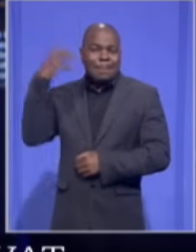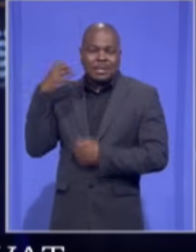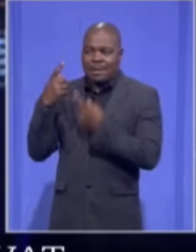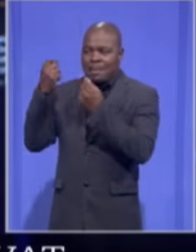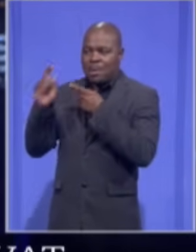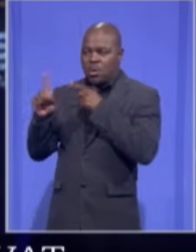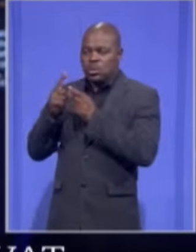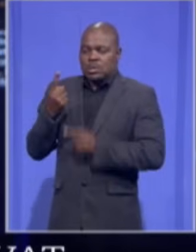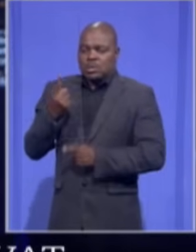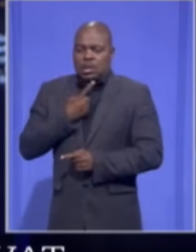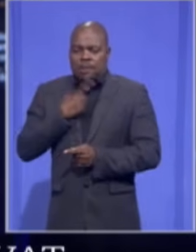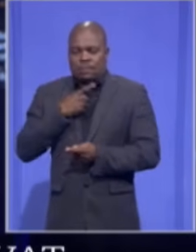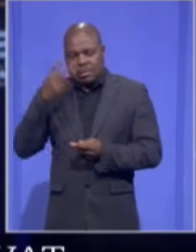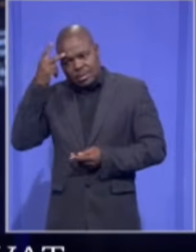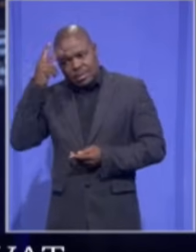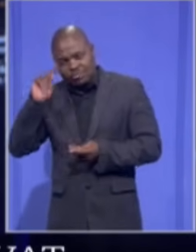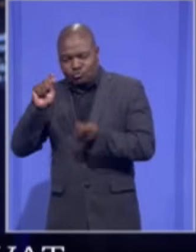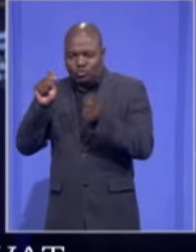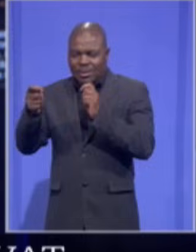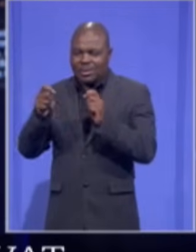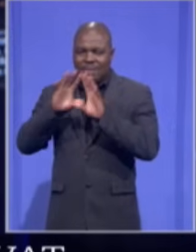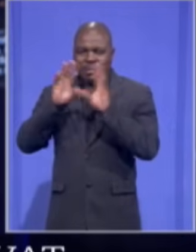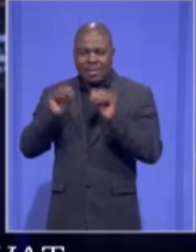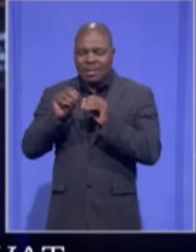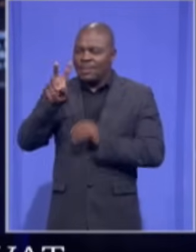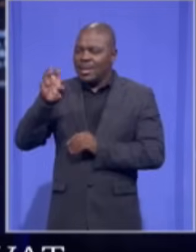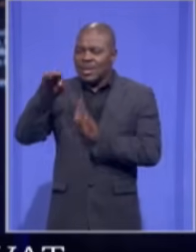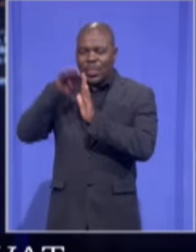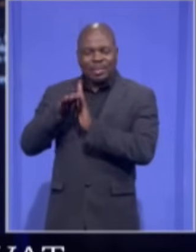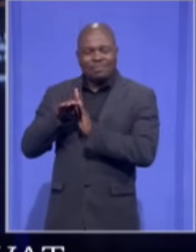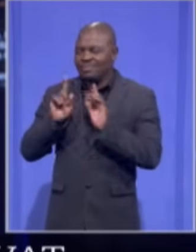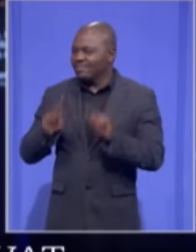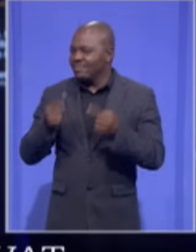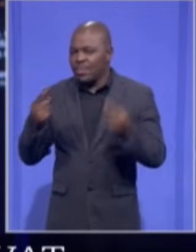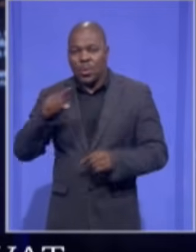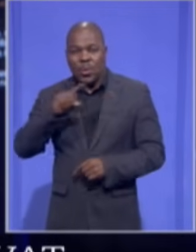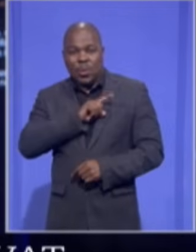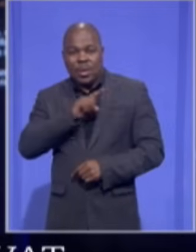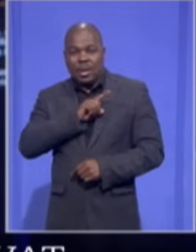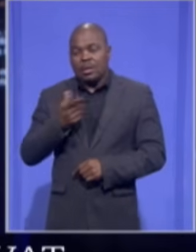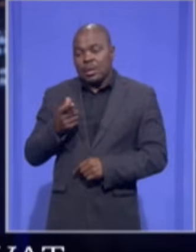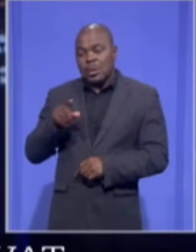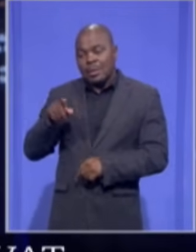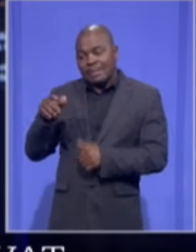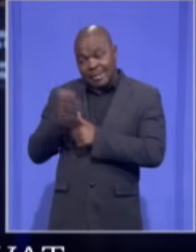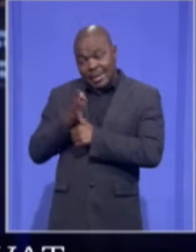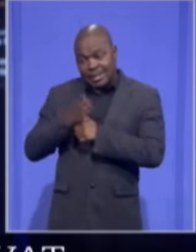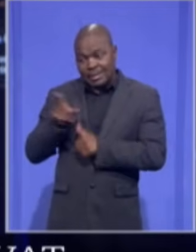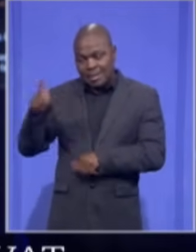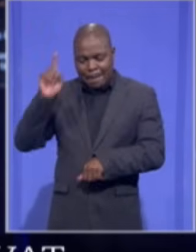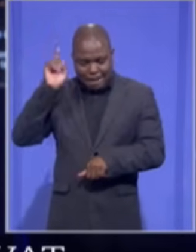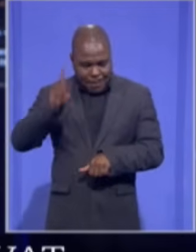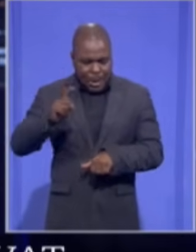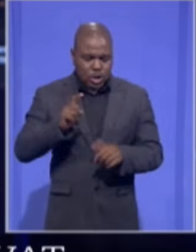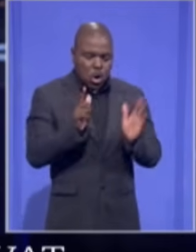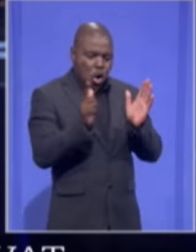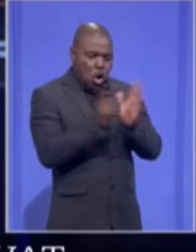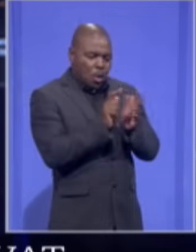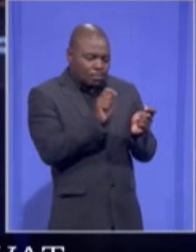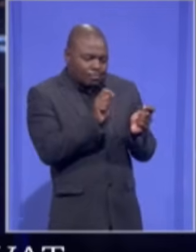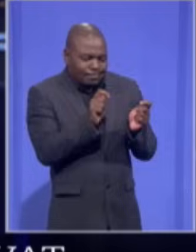le keke la busetsa morao qeto ena ya ho nyollwa ha lekgetho ka ha sena se tlameha ho etswa ka molao o